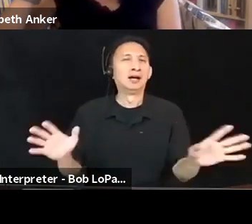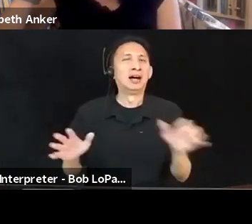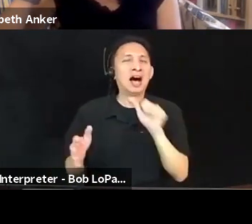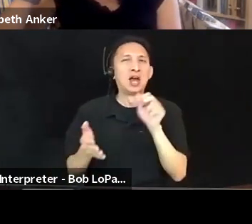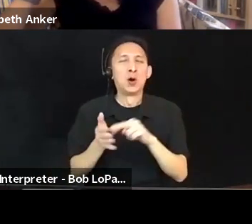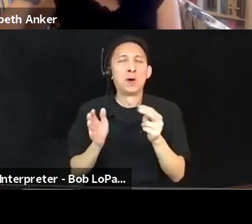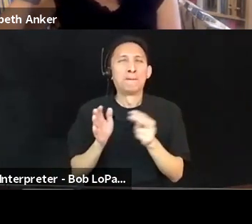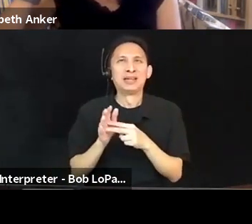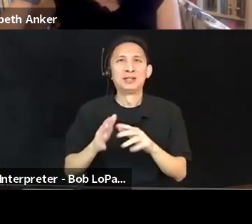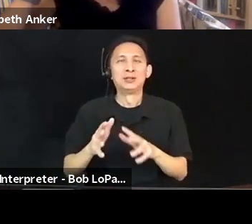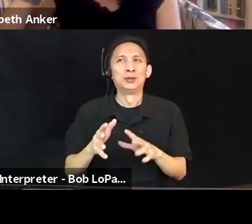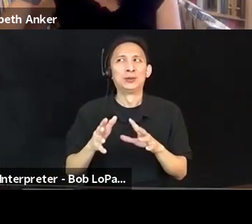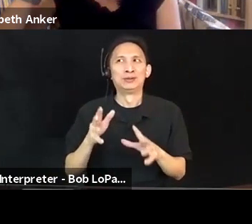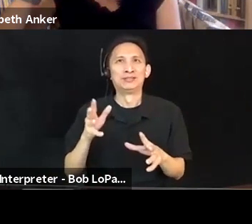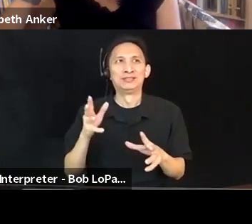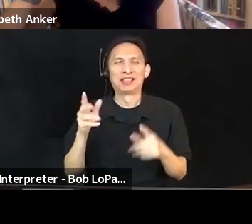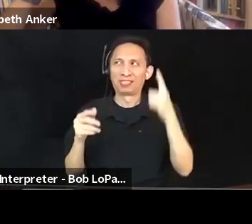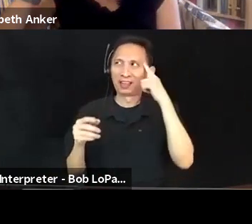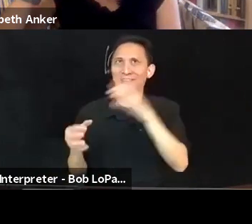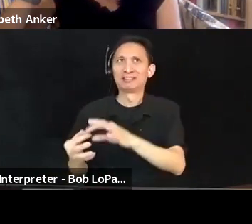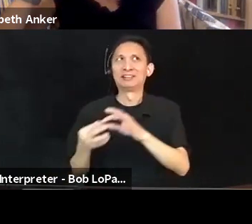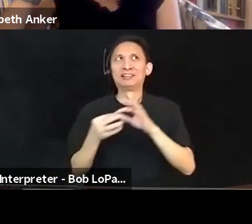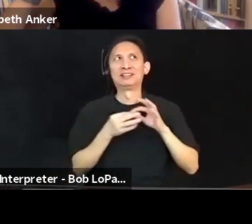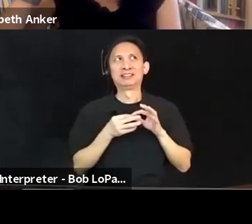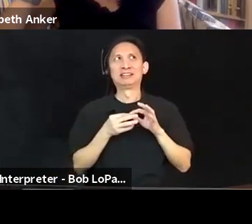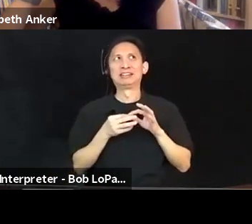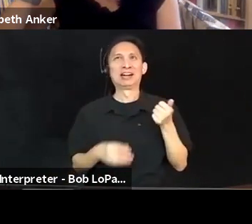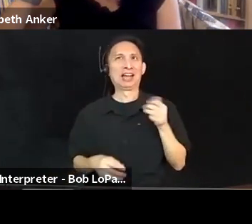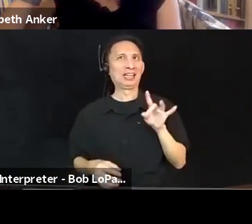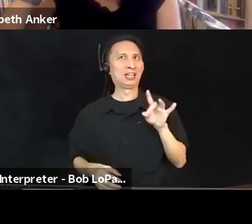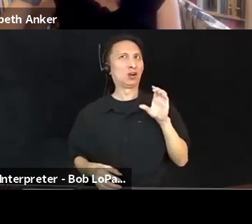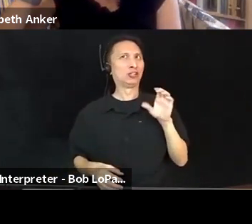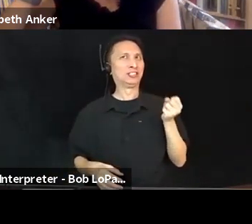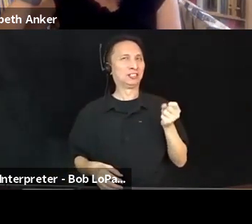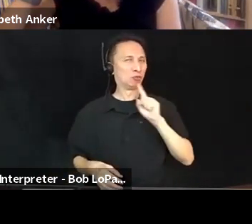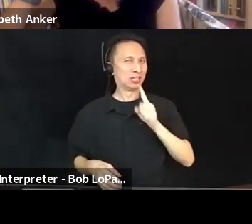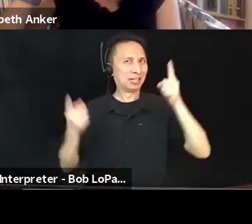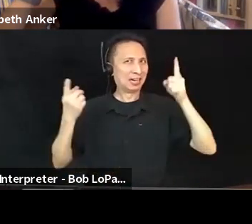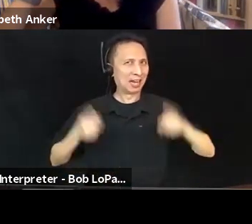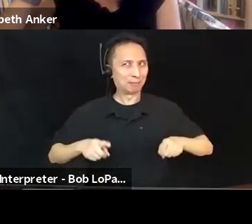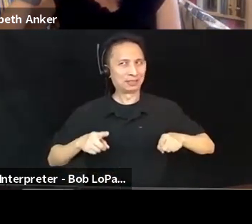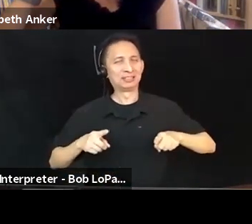the the analogy to the 19th century so closely, but yeah.